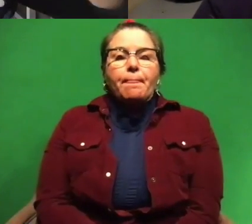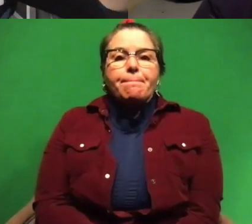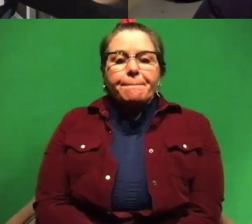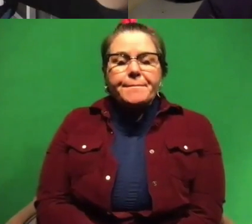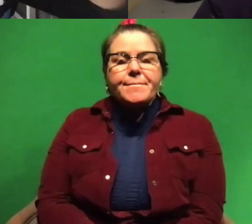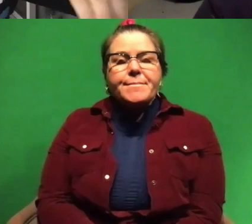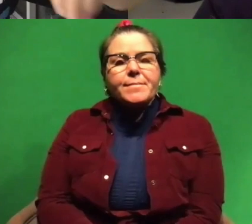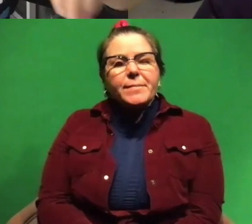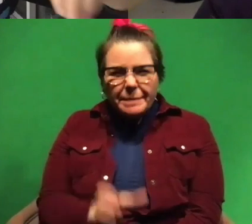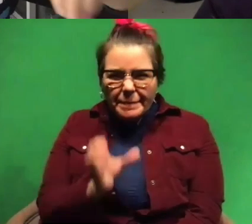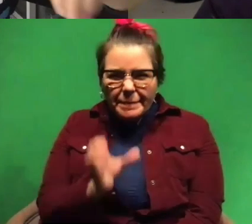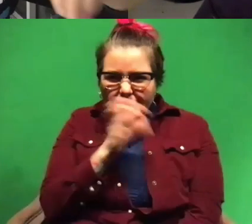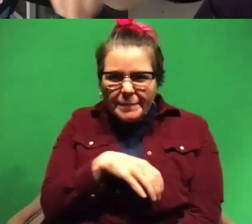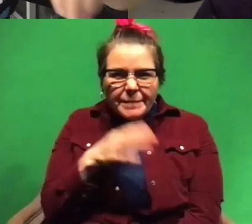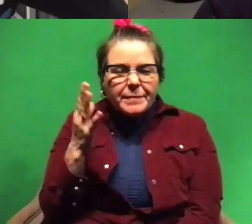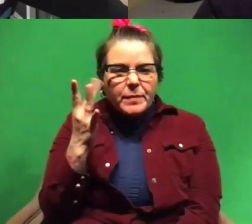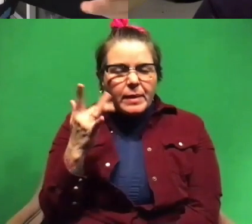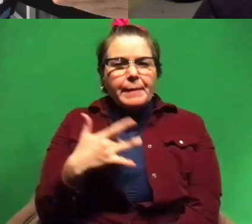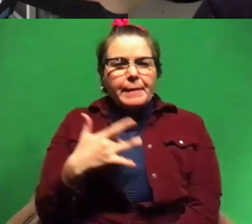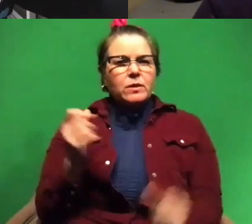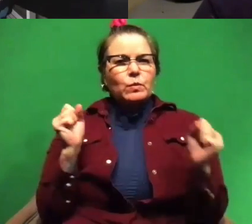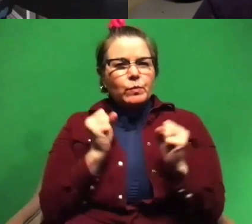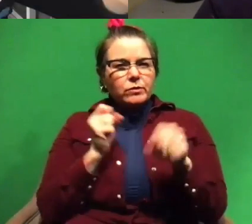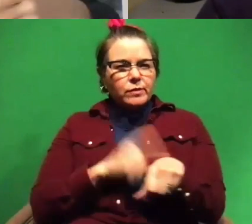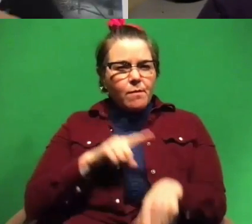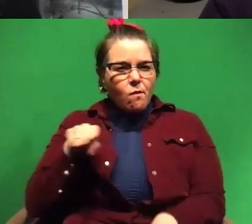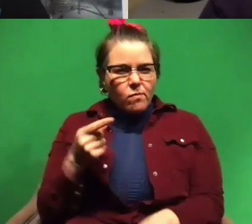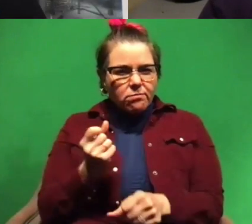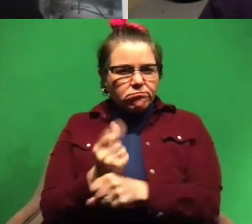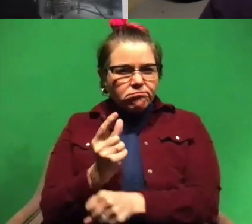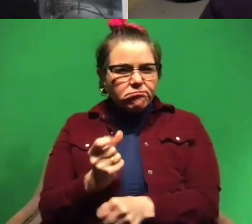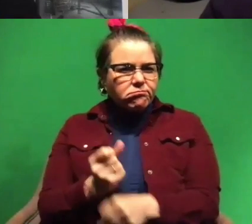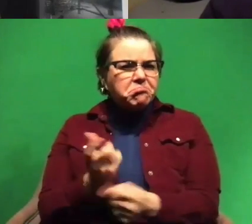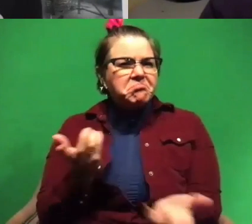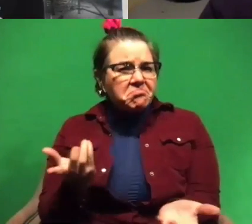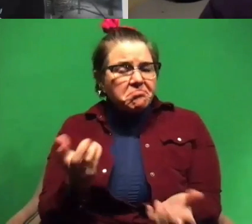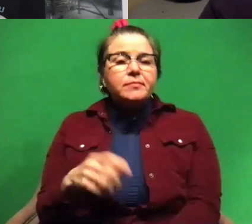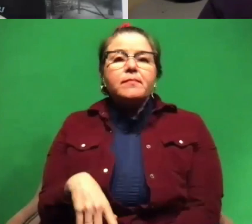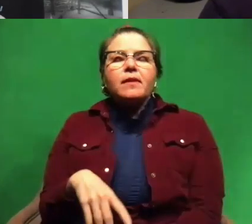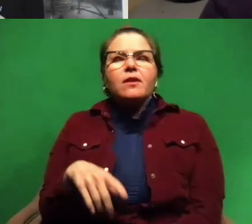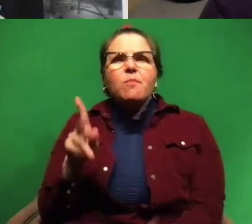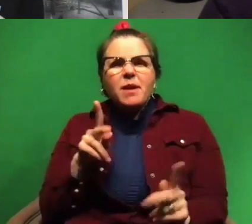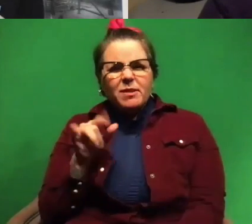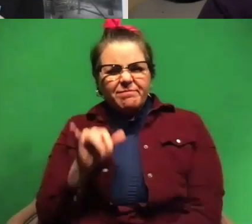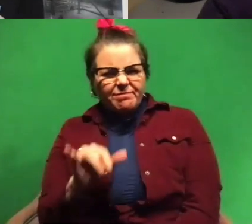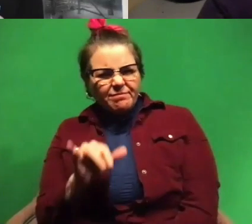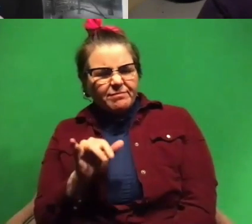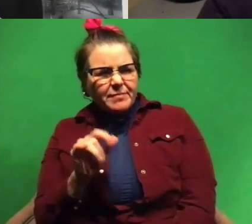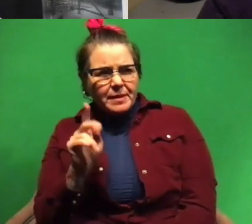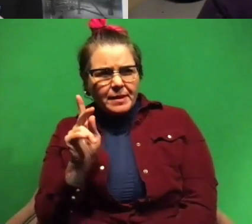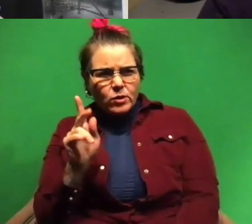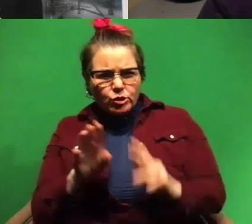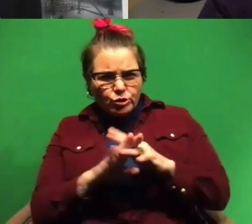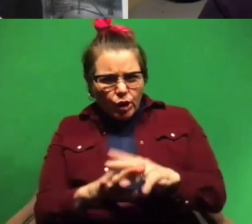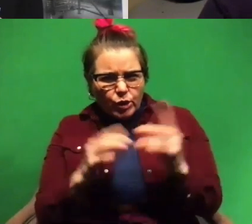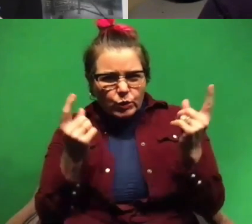super weird because they only do that during the winter time each year. And everyone was like, all right, where are these sharks going? What